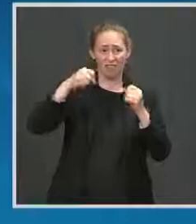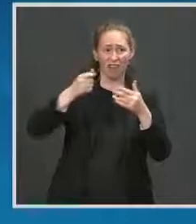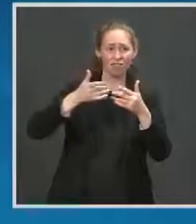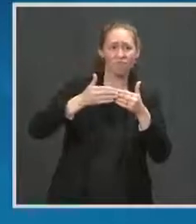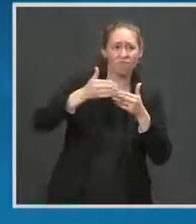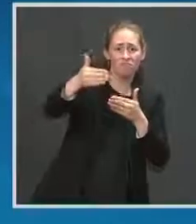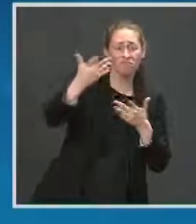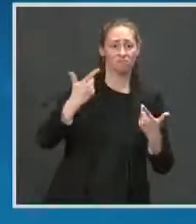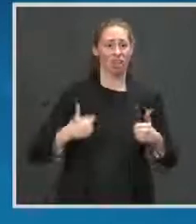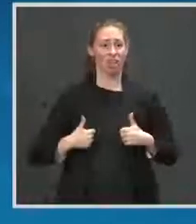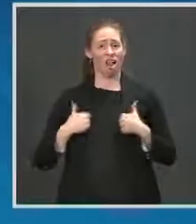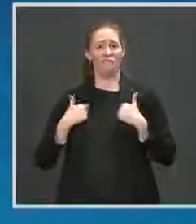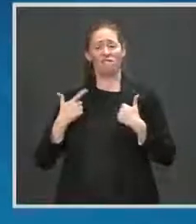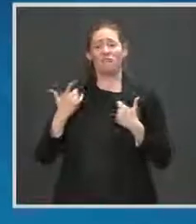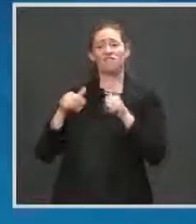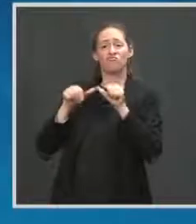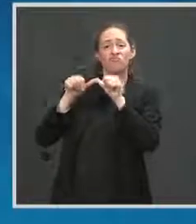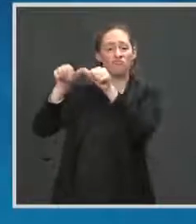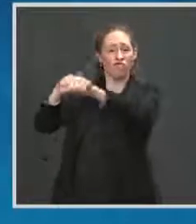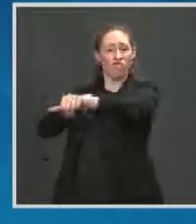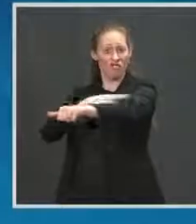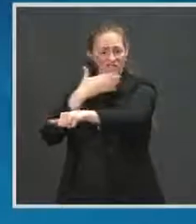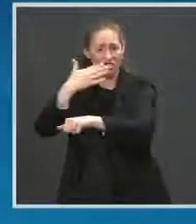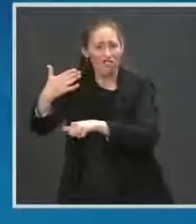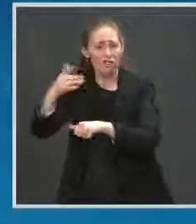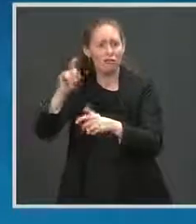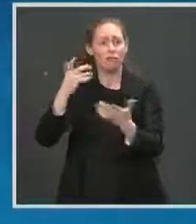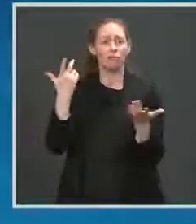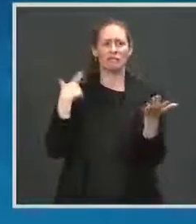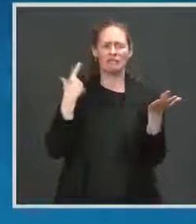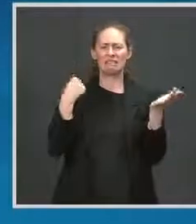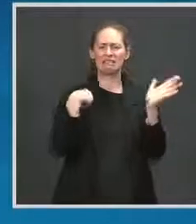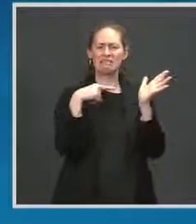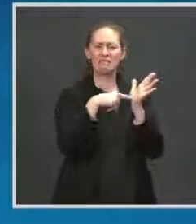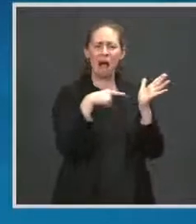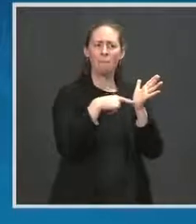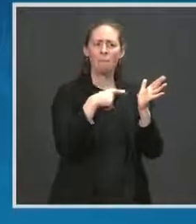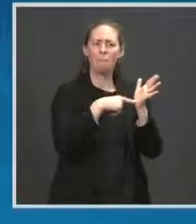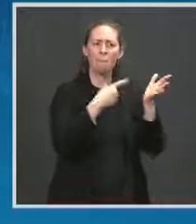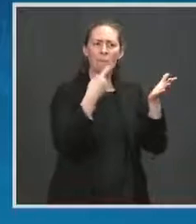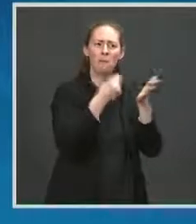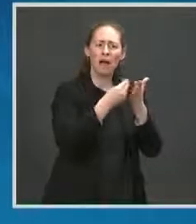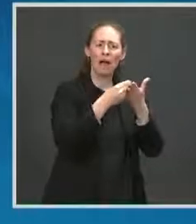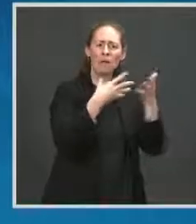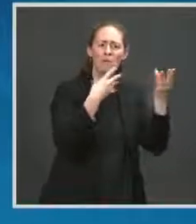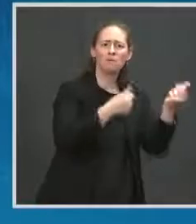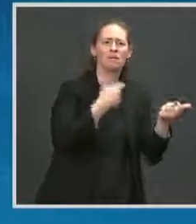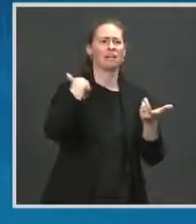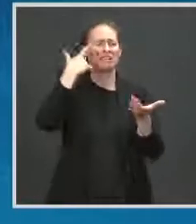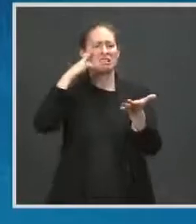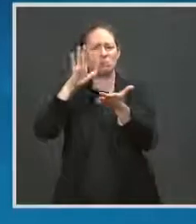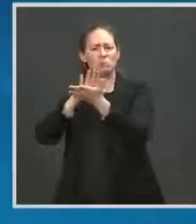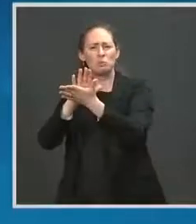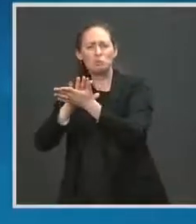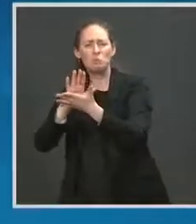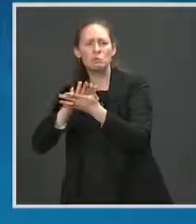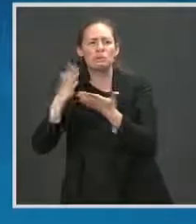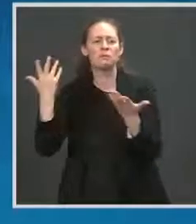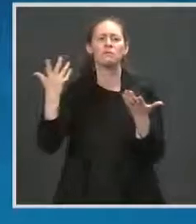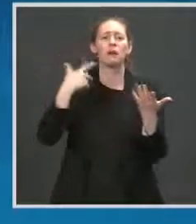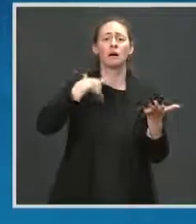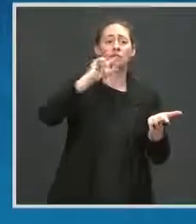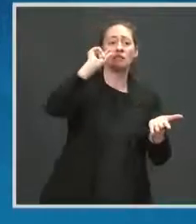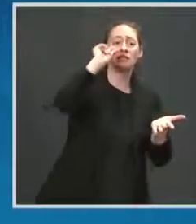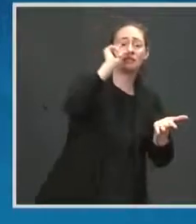life, because you might have to go in debt for a diploma that promises a decent paycheck. It's pretty